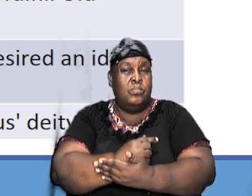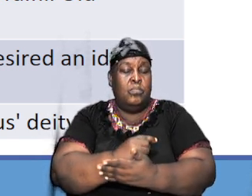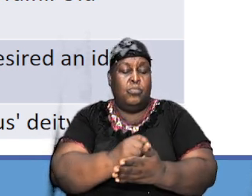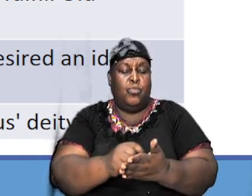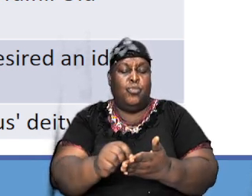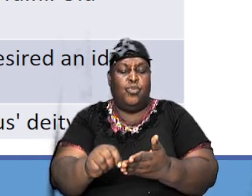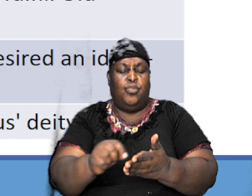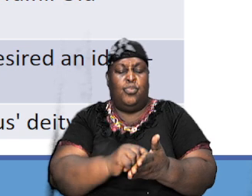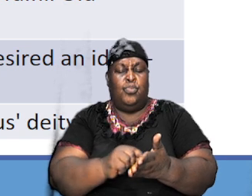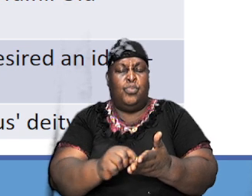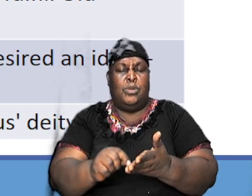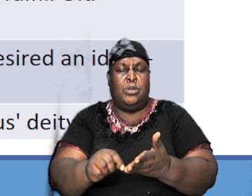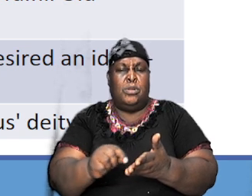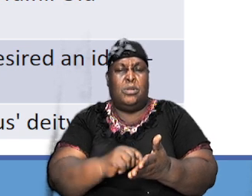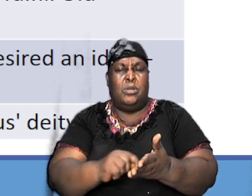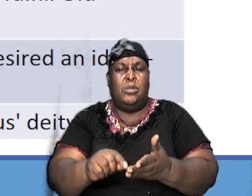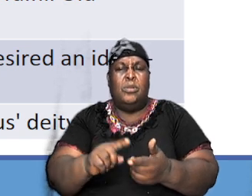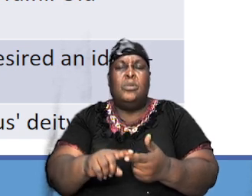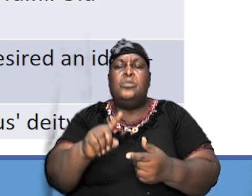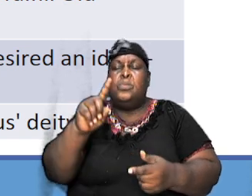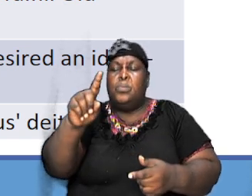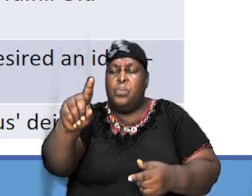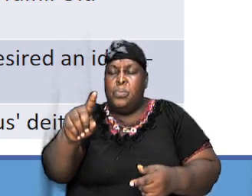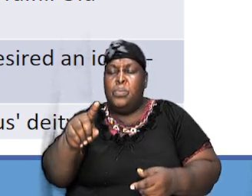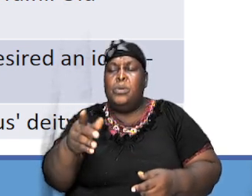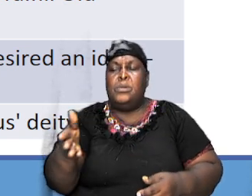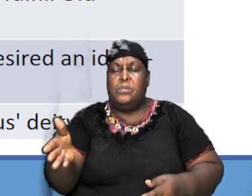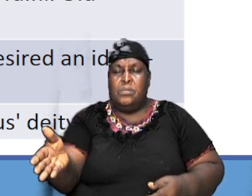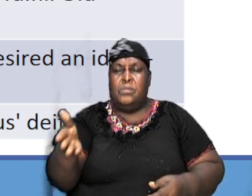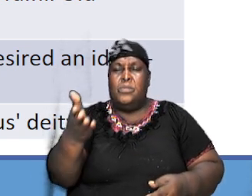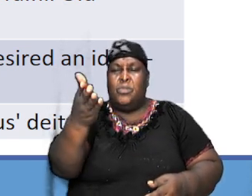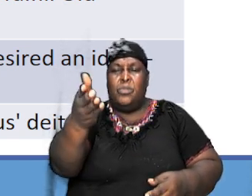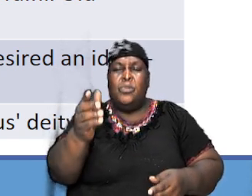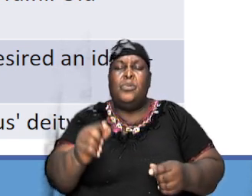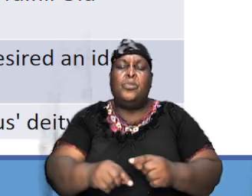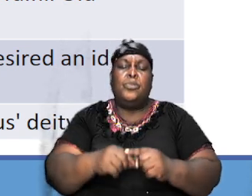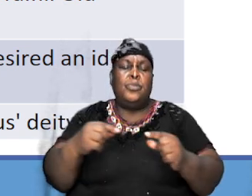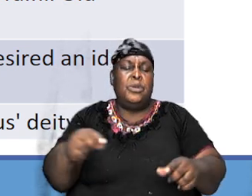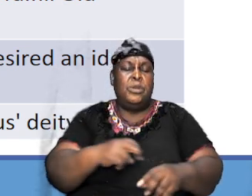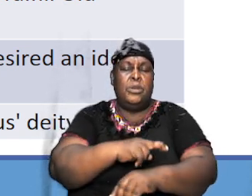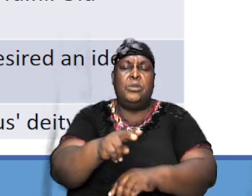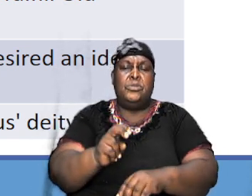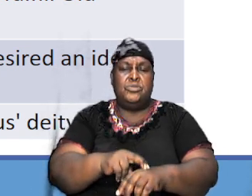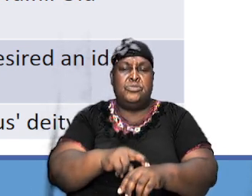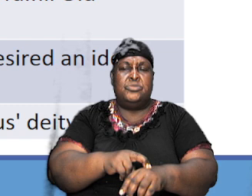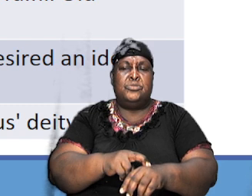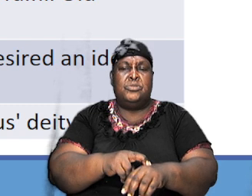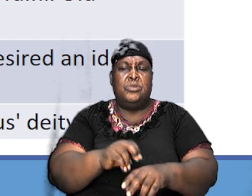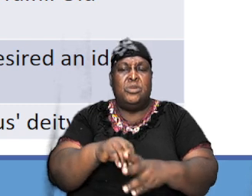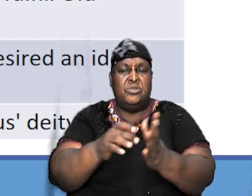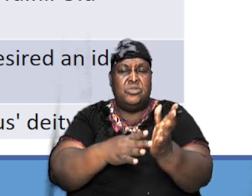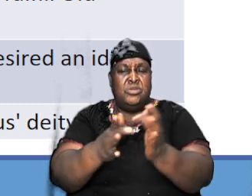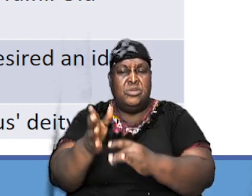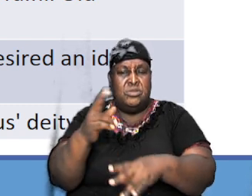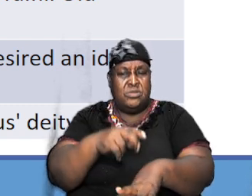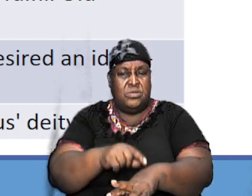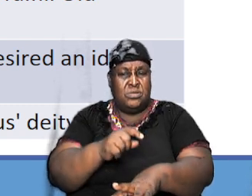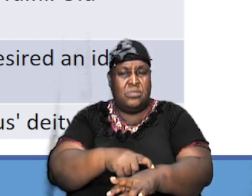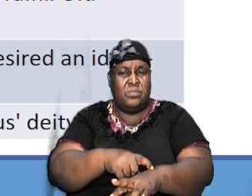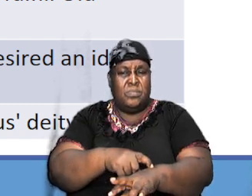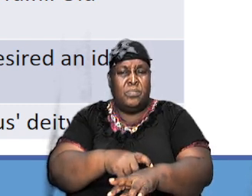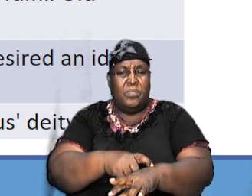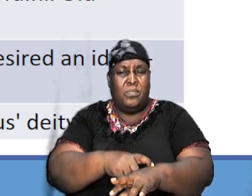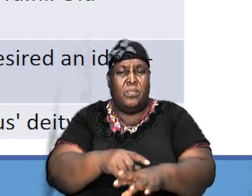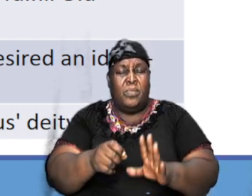written primarily to one of these great nation that was around. And so they show